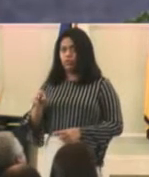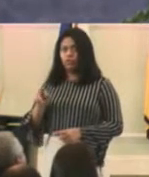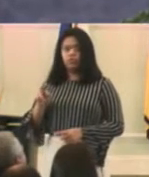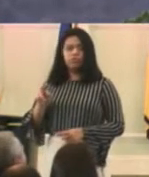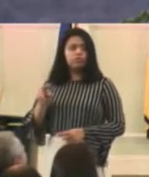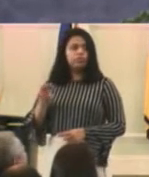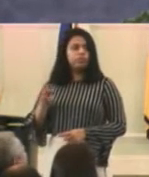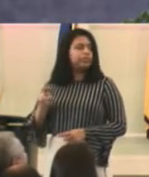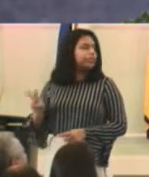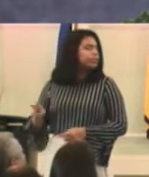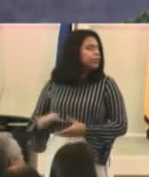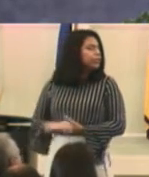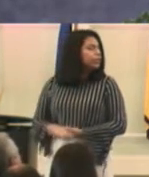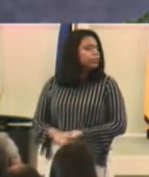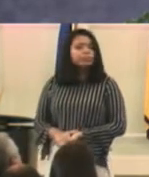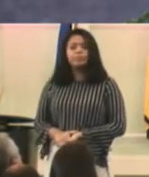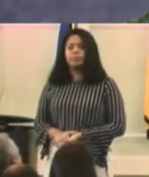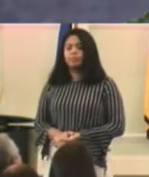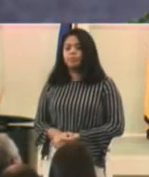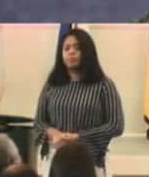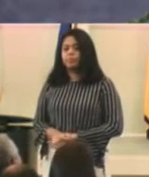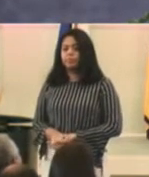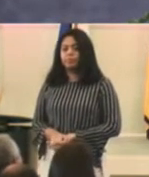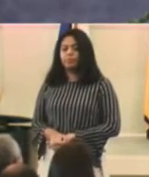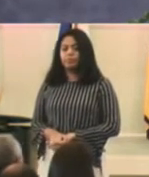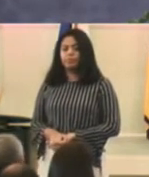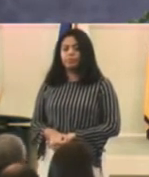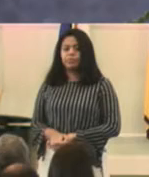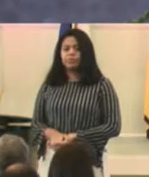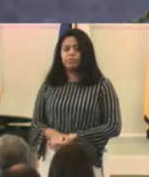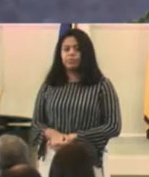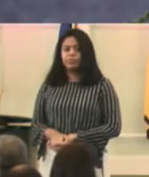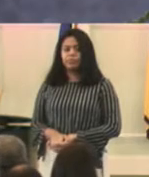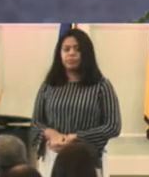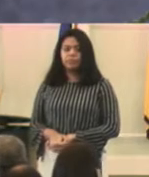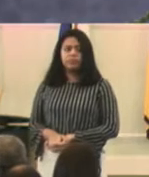42, I'm sorry. When you have it, please say amen.